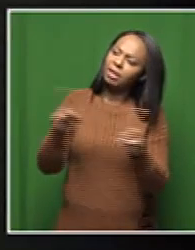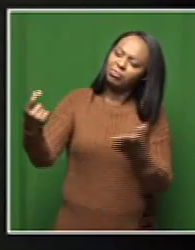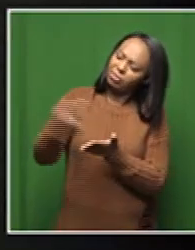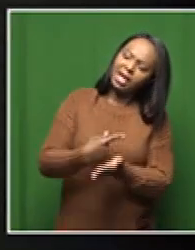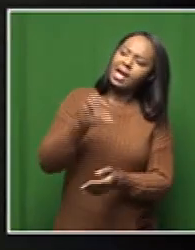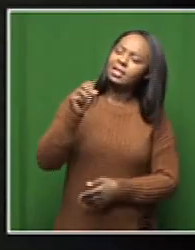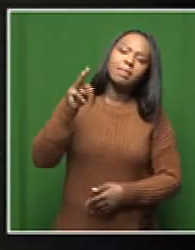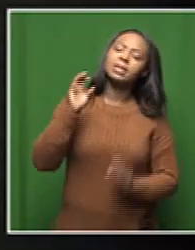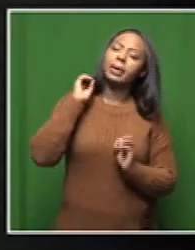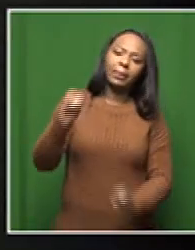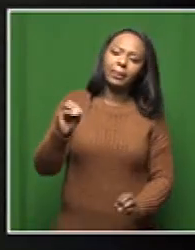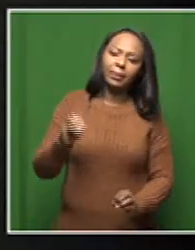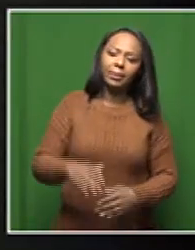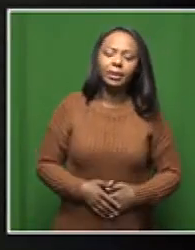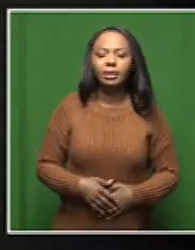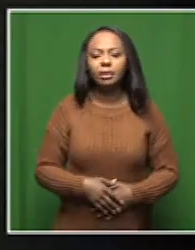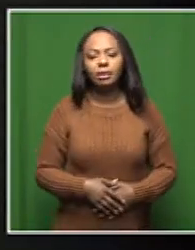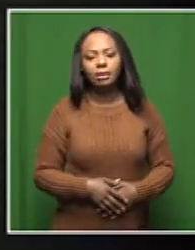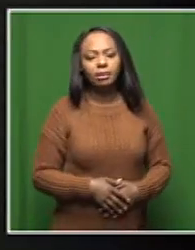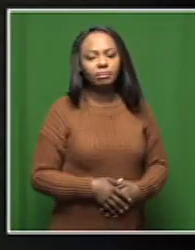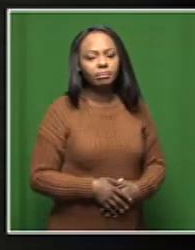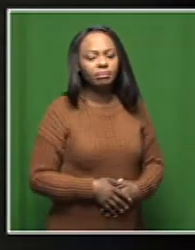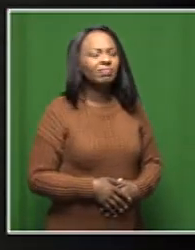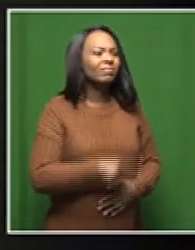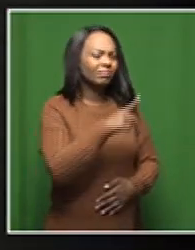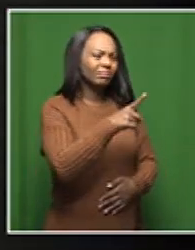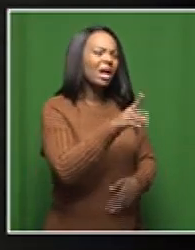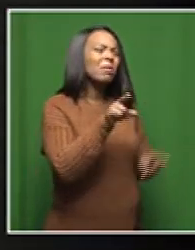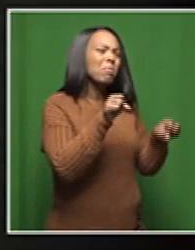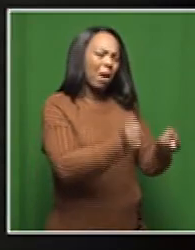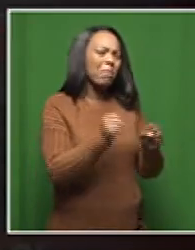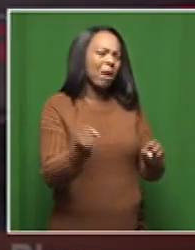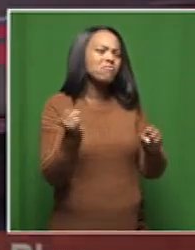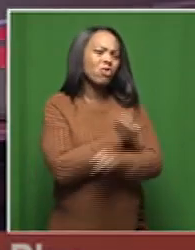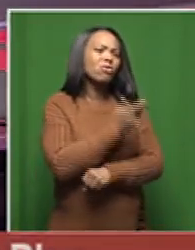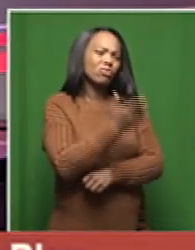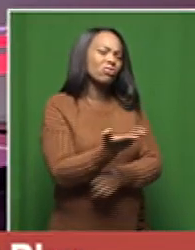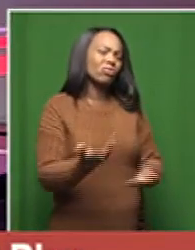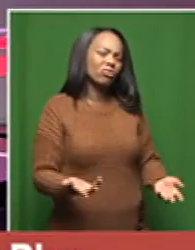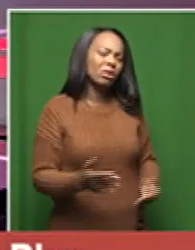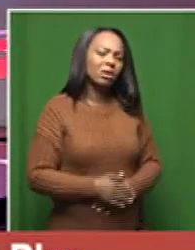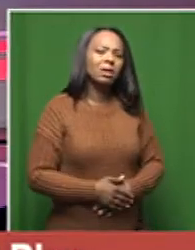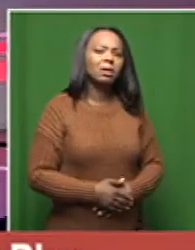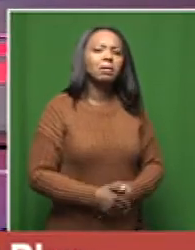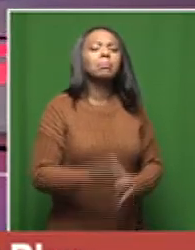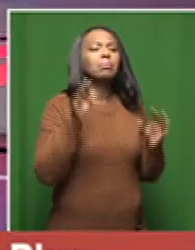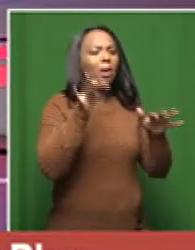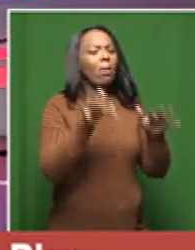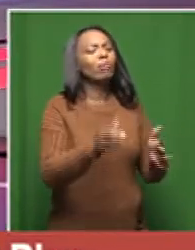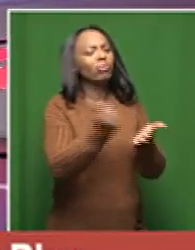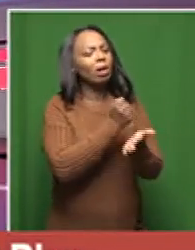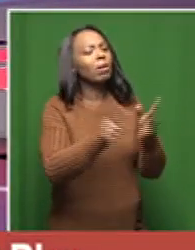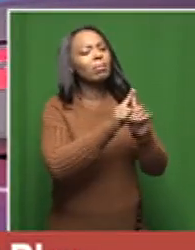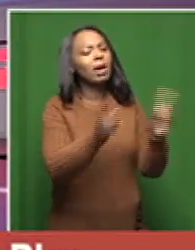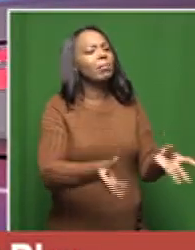I'm C. Okay. This seems to be something that keeps coming through, Dr. Pillay. Yeah, so in the case